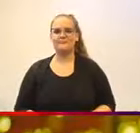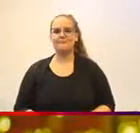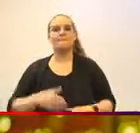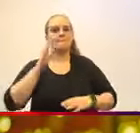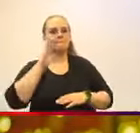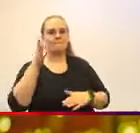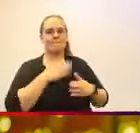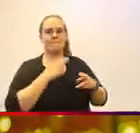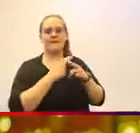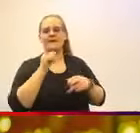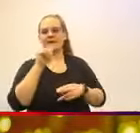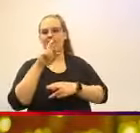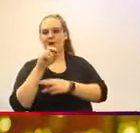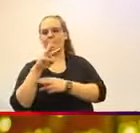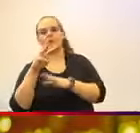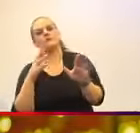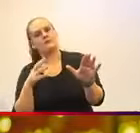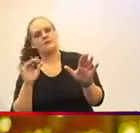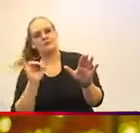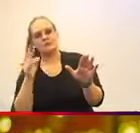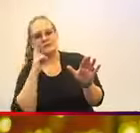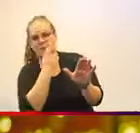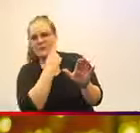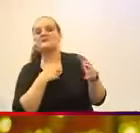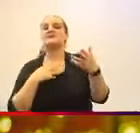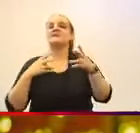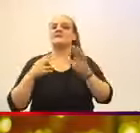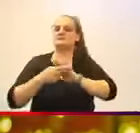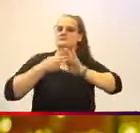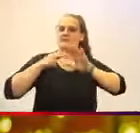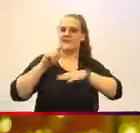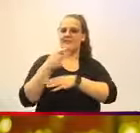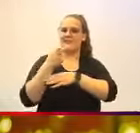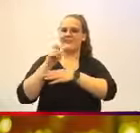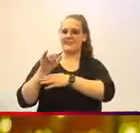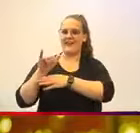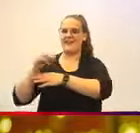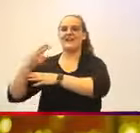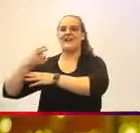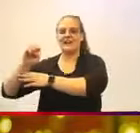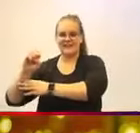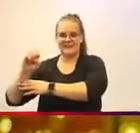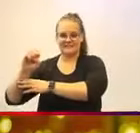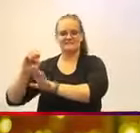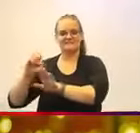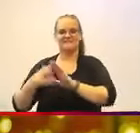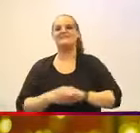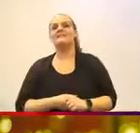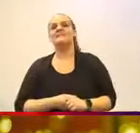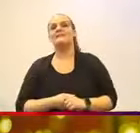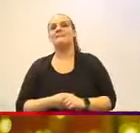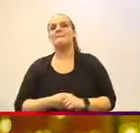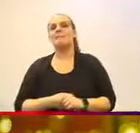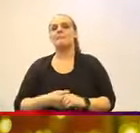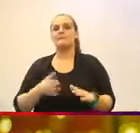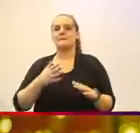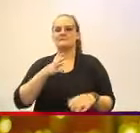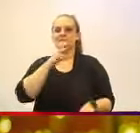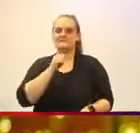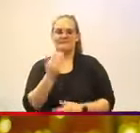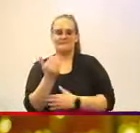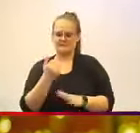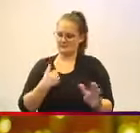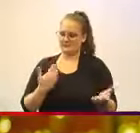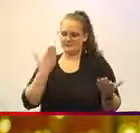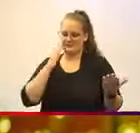Hi, I'm Arrow or Rose. I go by they, he pronouns. I'm 15. I don't